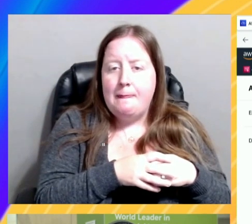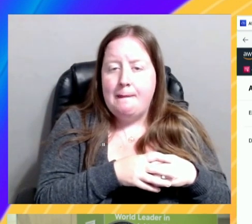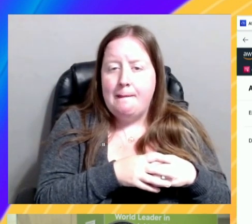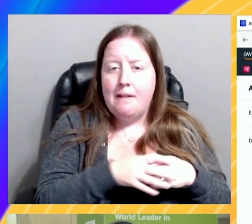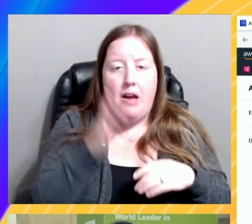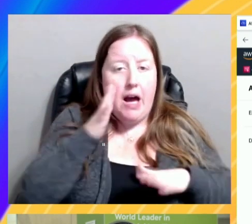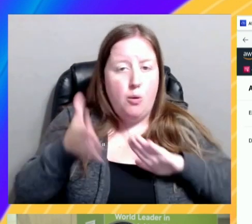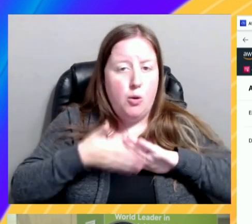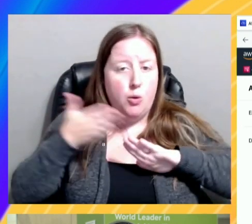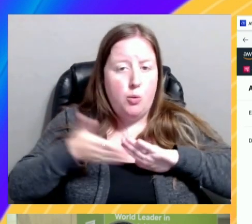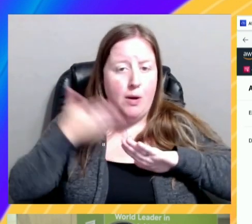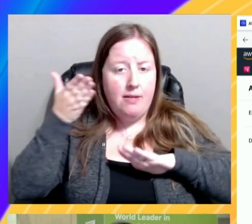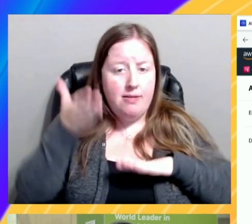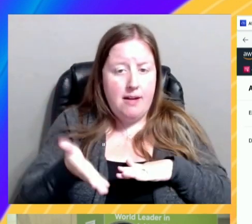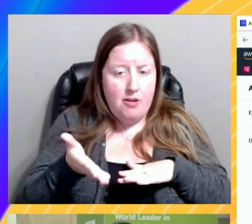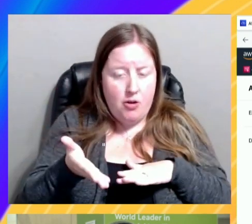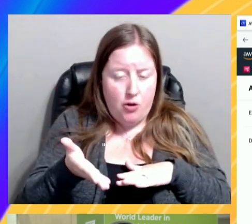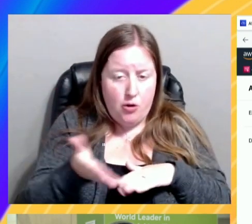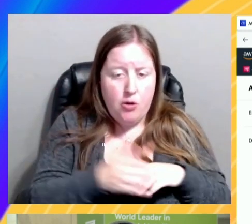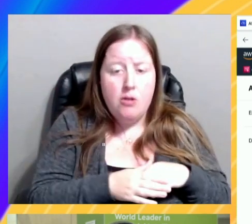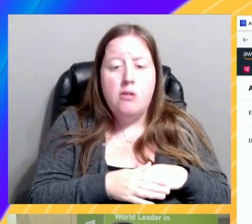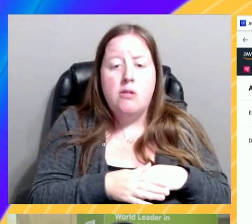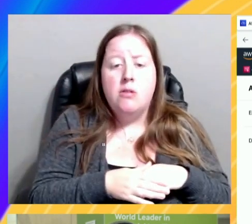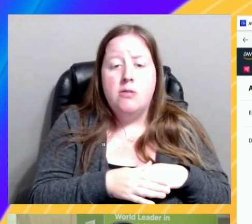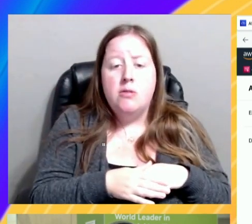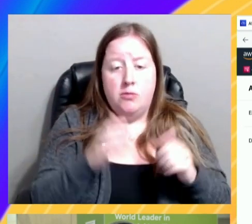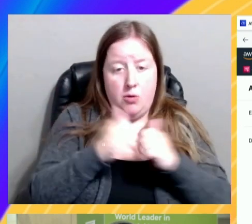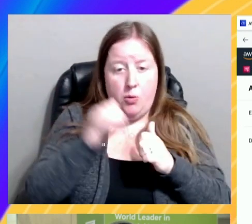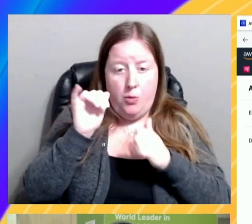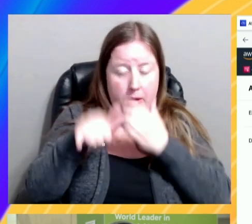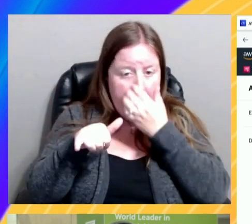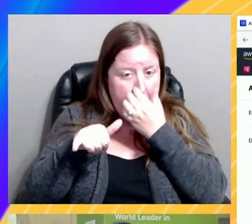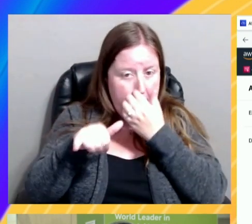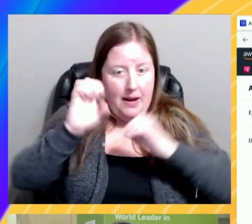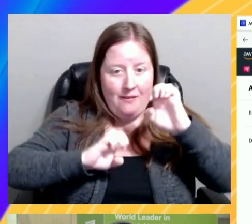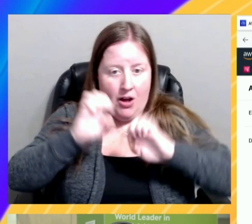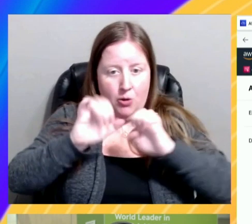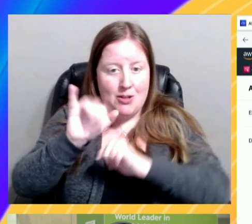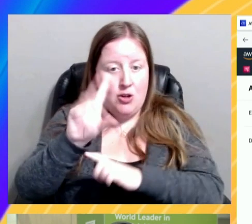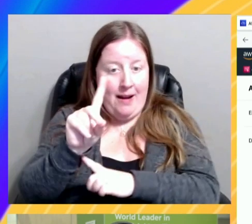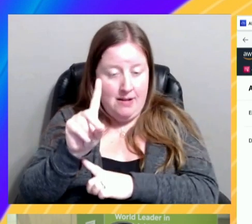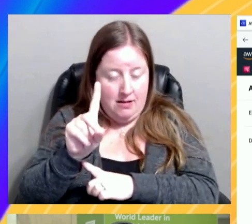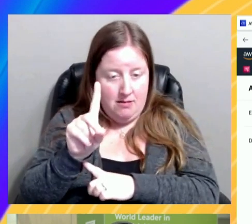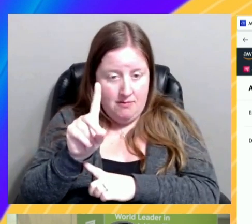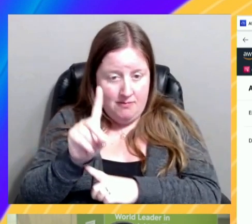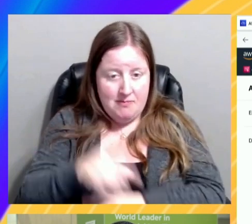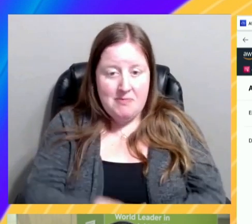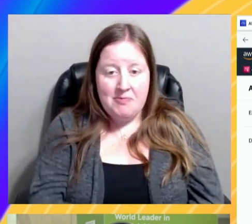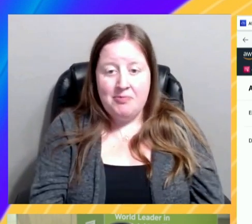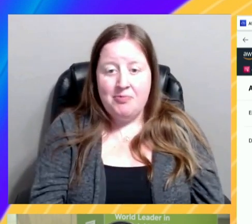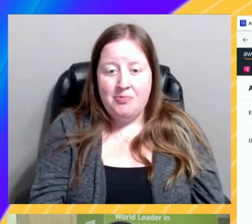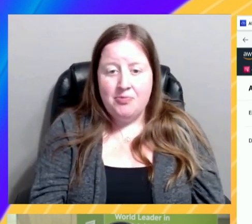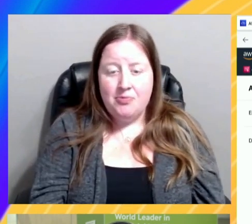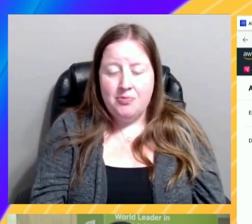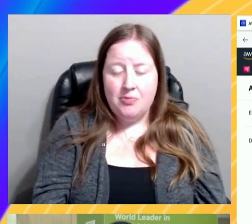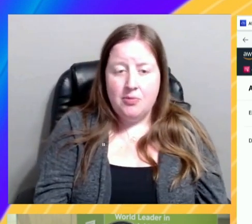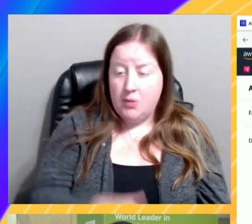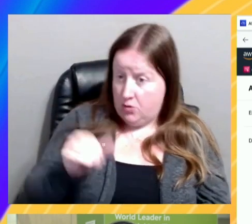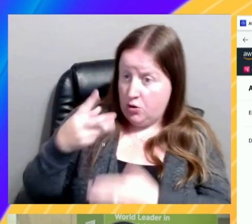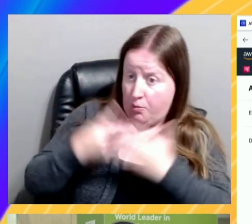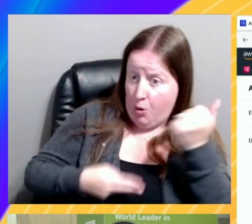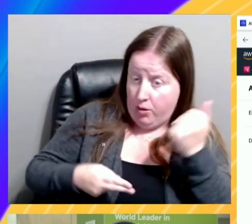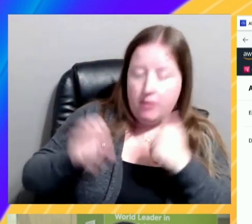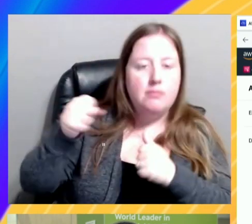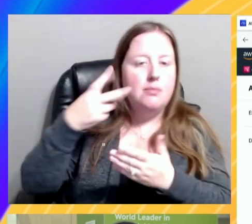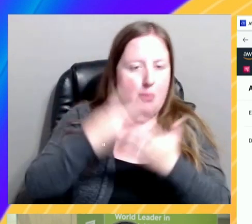here together with this evaluation ID. So you need both? You need both. Okay.